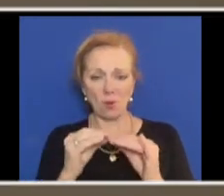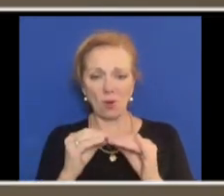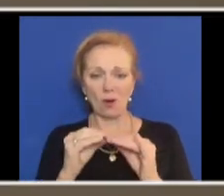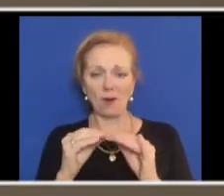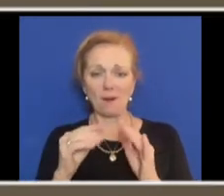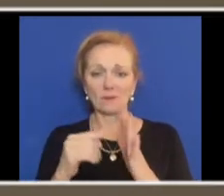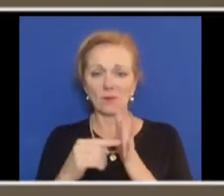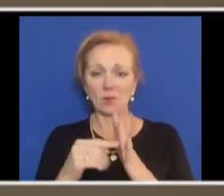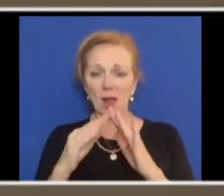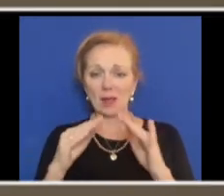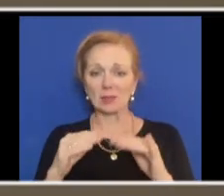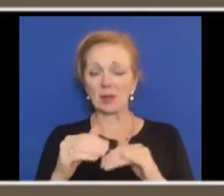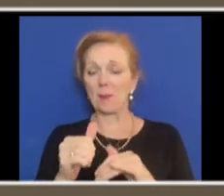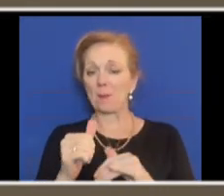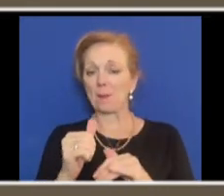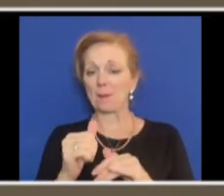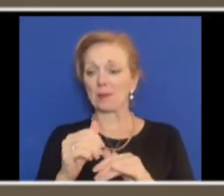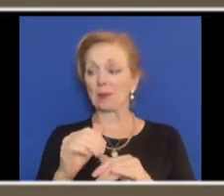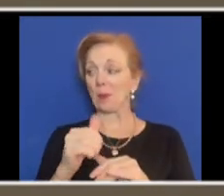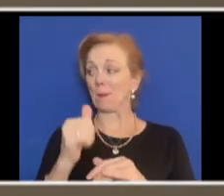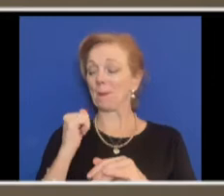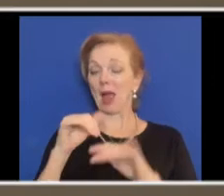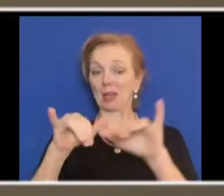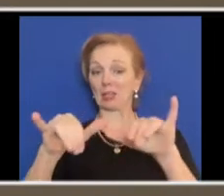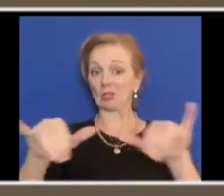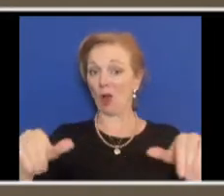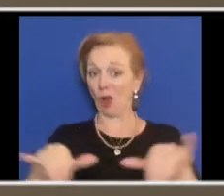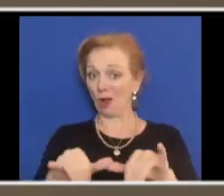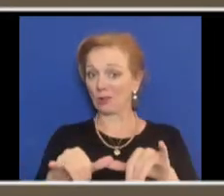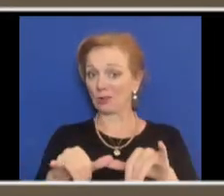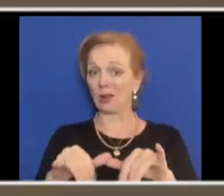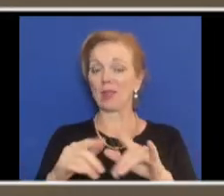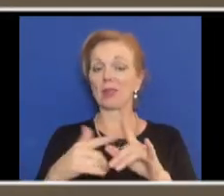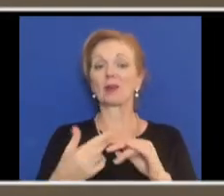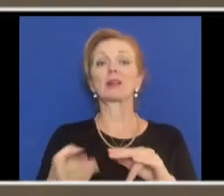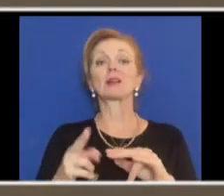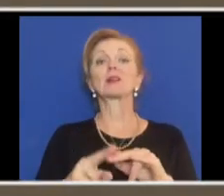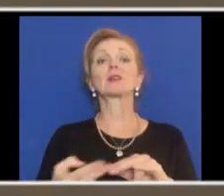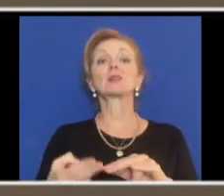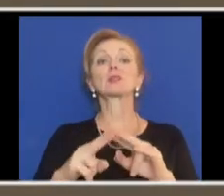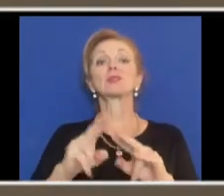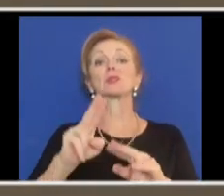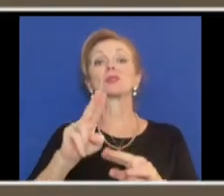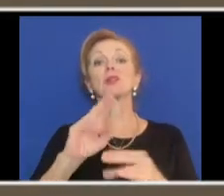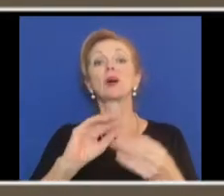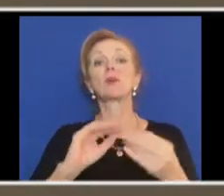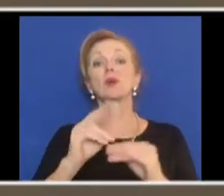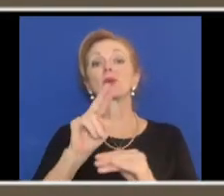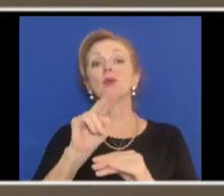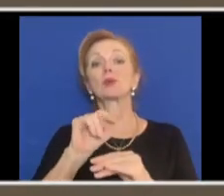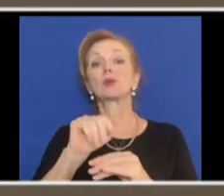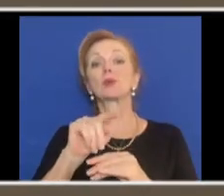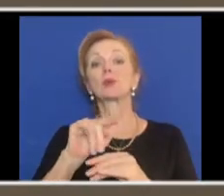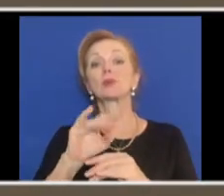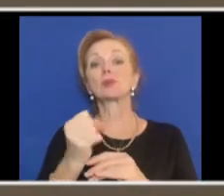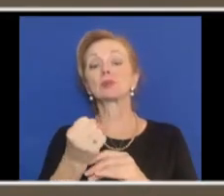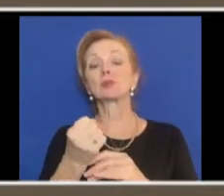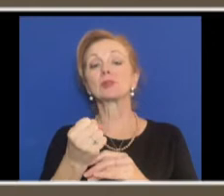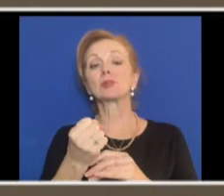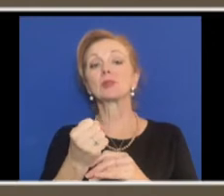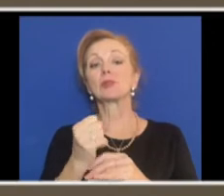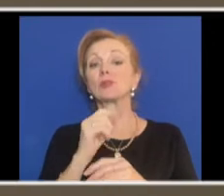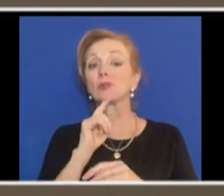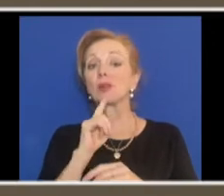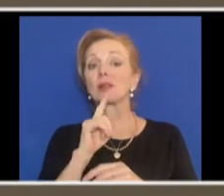housing in your backyard they're going to have to increase the number of units to make that work and feasible there there's there's it is literally